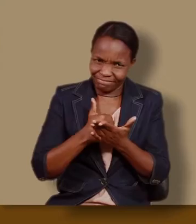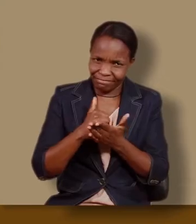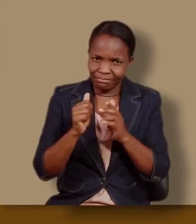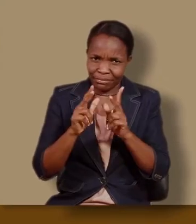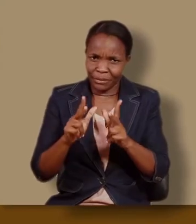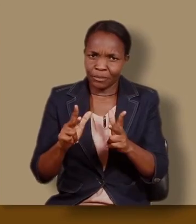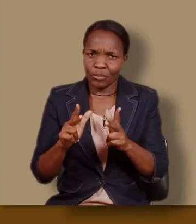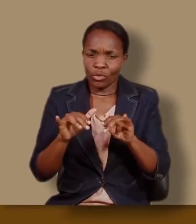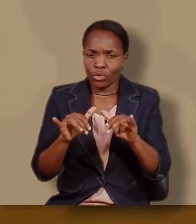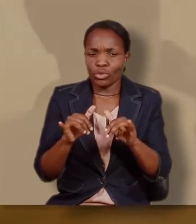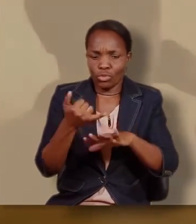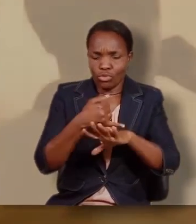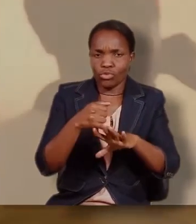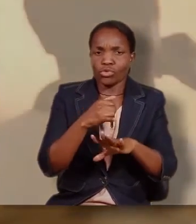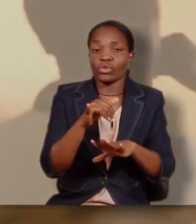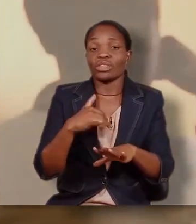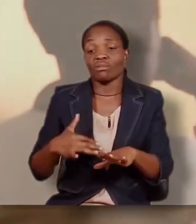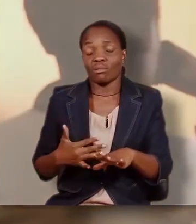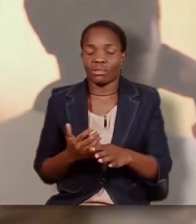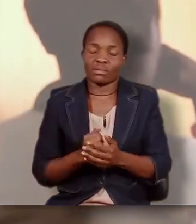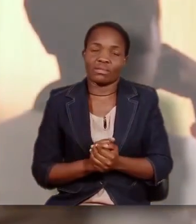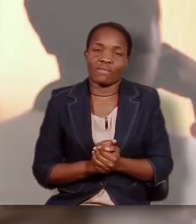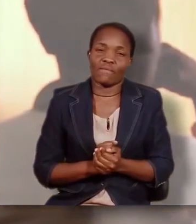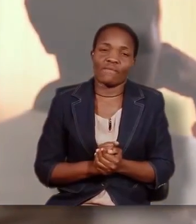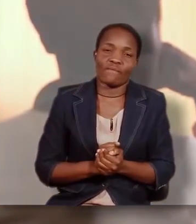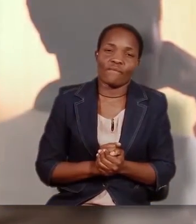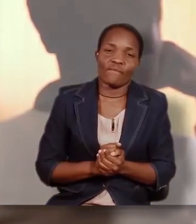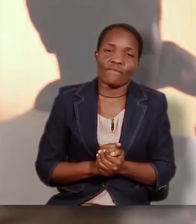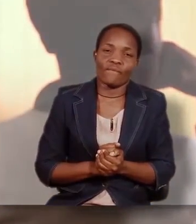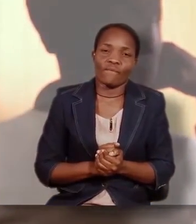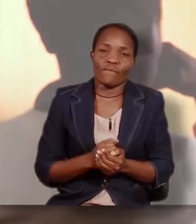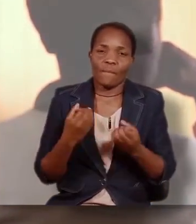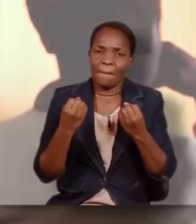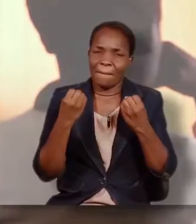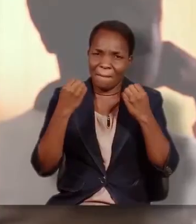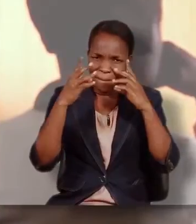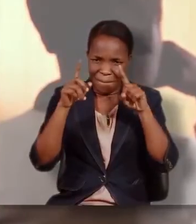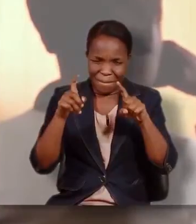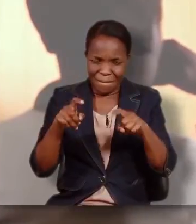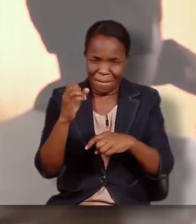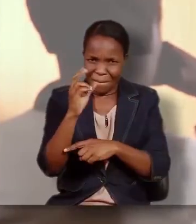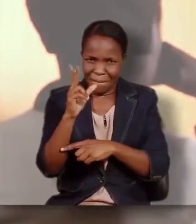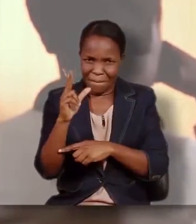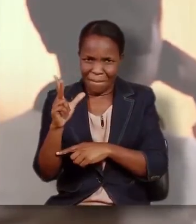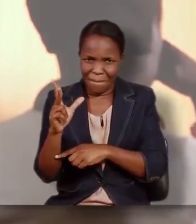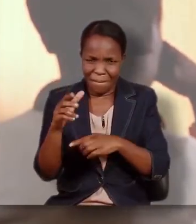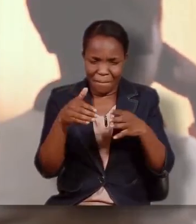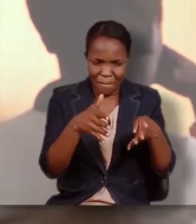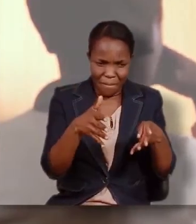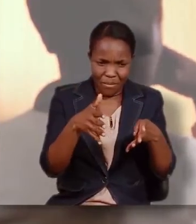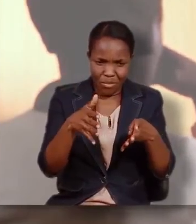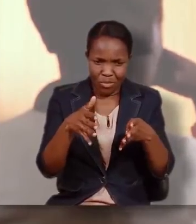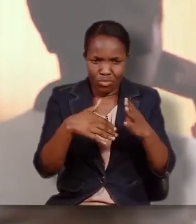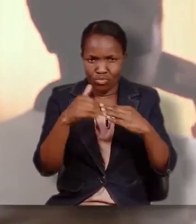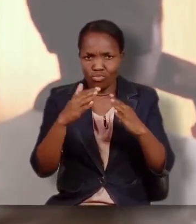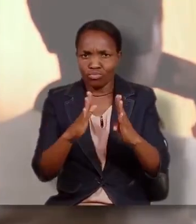areas. Thousands of Africans were uprooted and moved into racial segregated neighborhoods in cities or